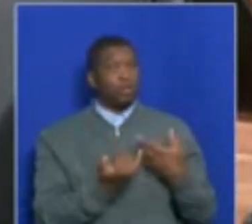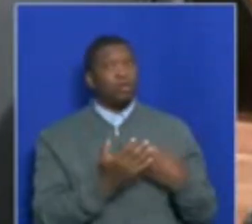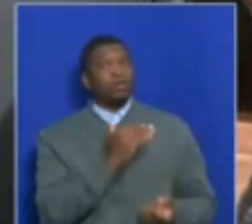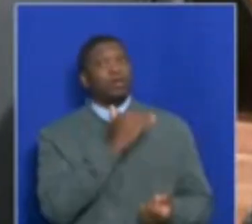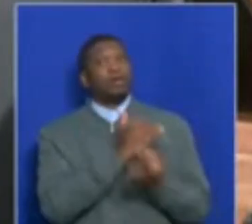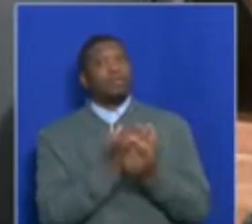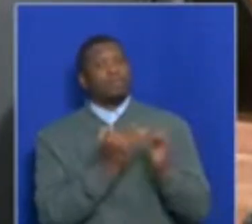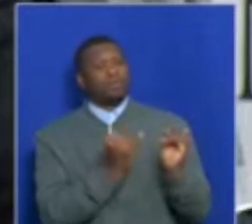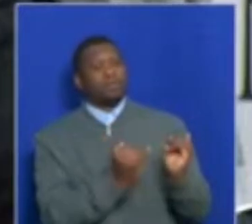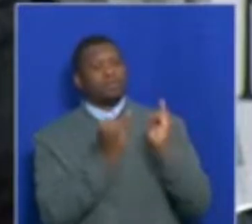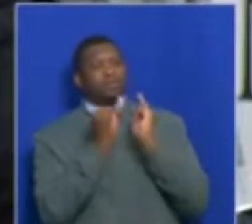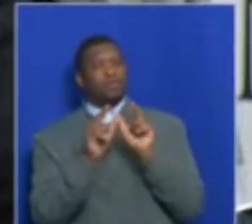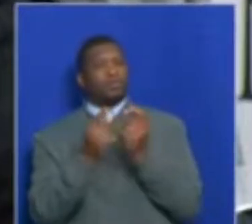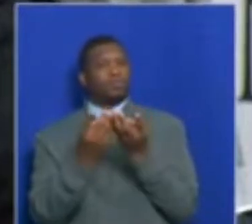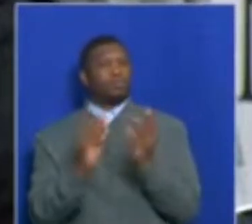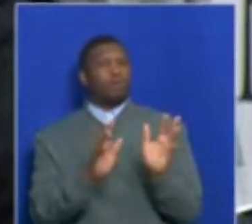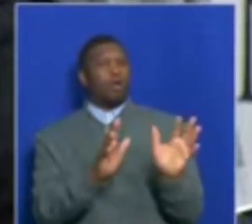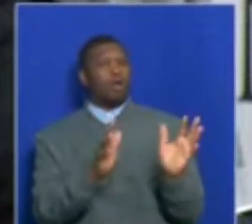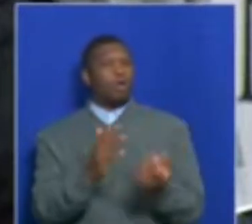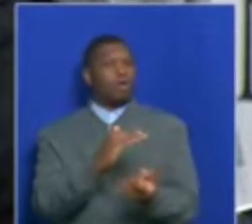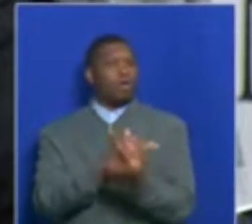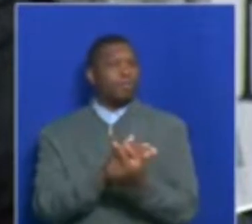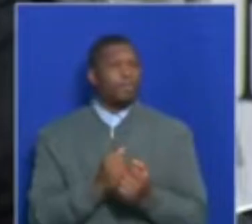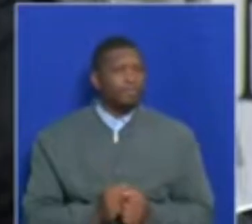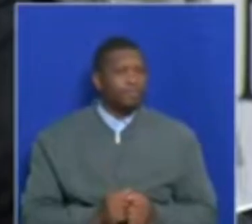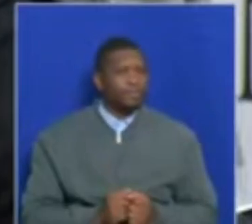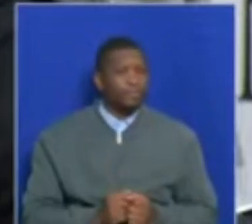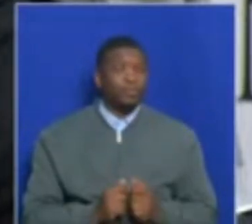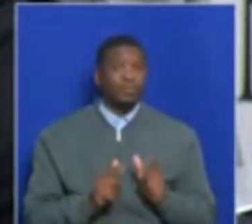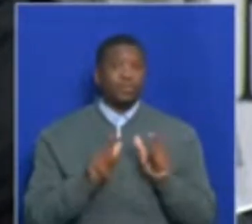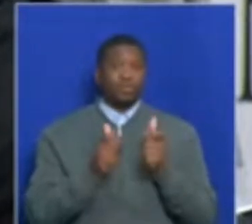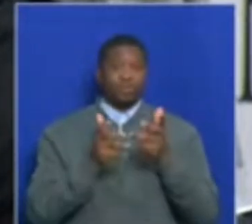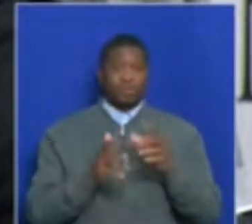Okay, Commissioner, my full name is Len Barnabas John.